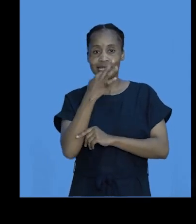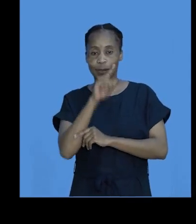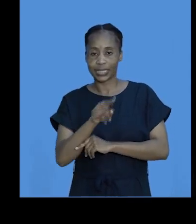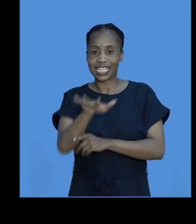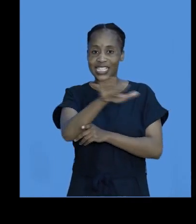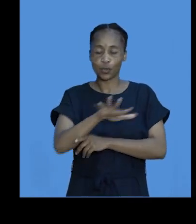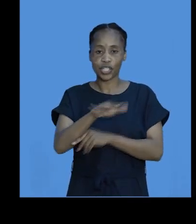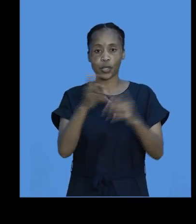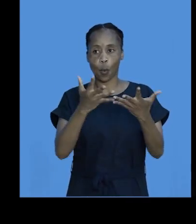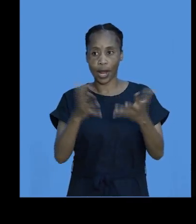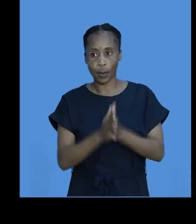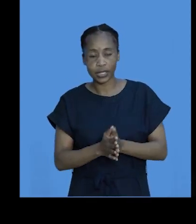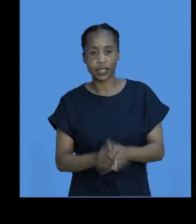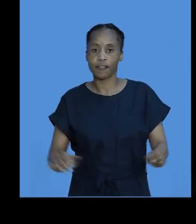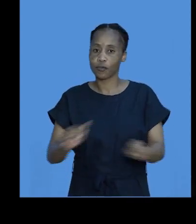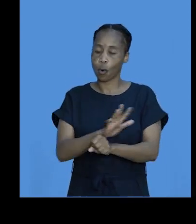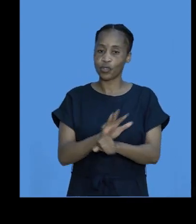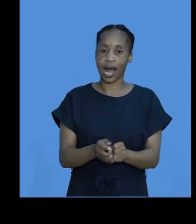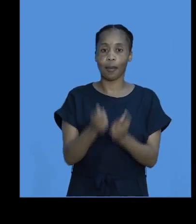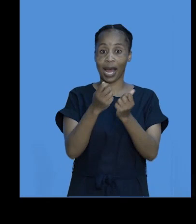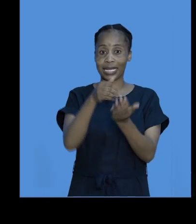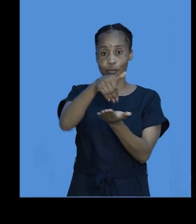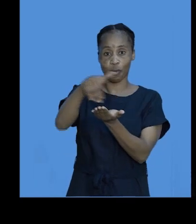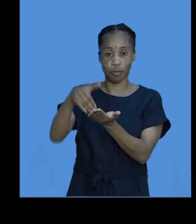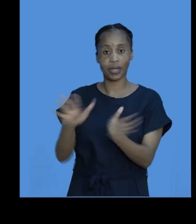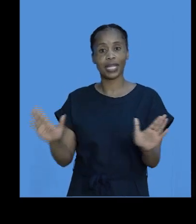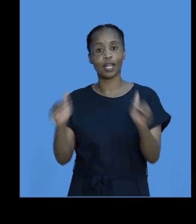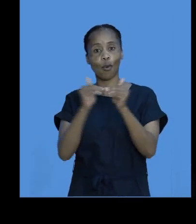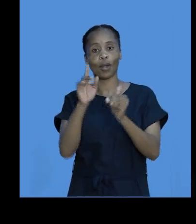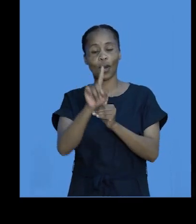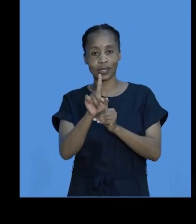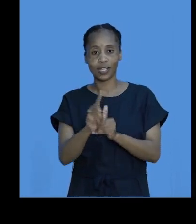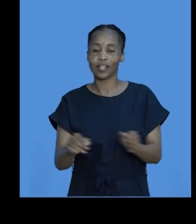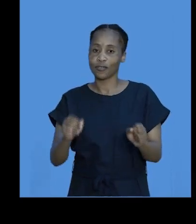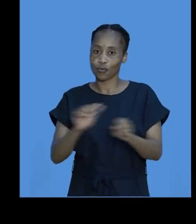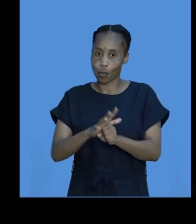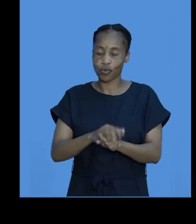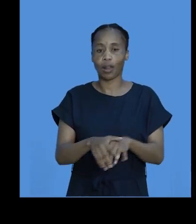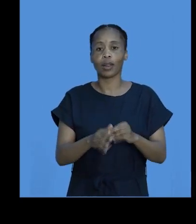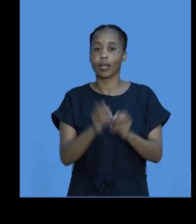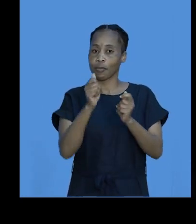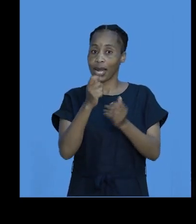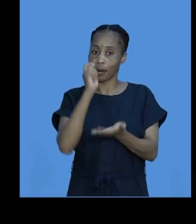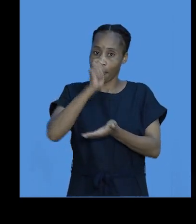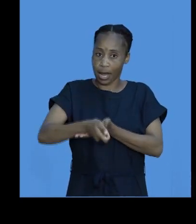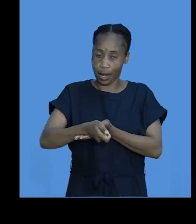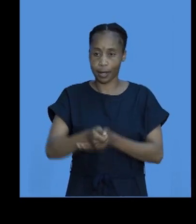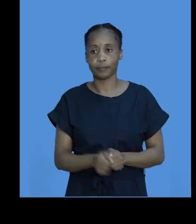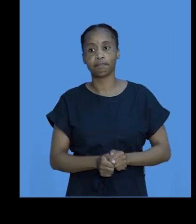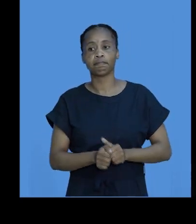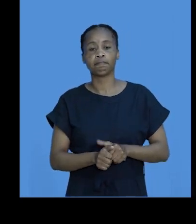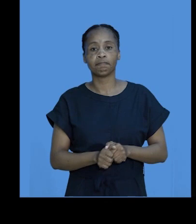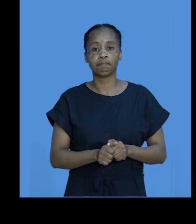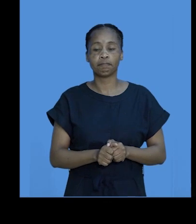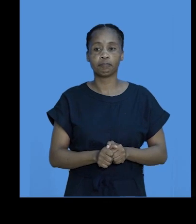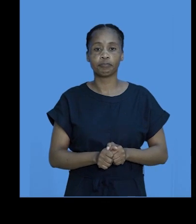says, a situation whereby our total revenue is equal to our total cost. So when our